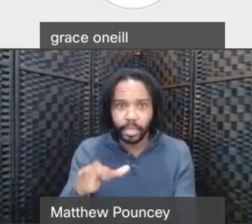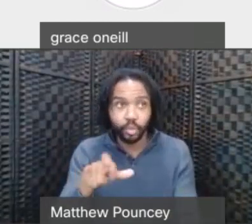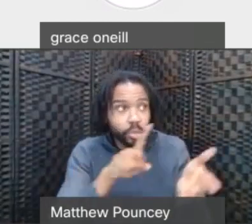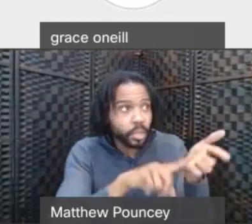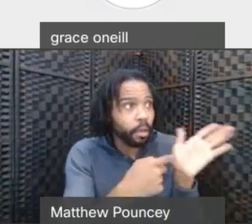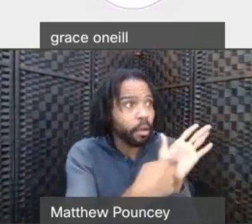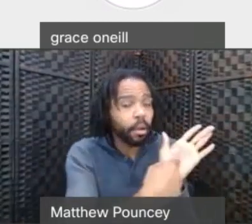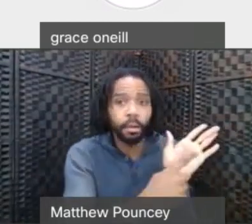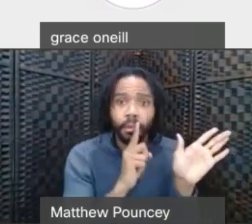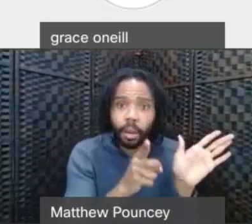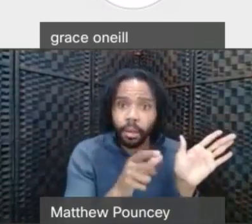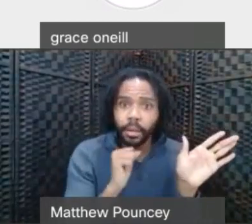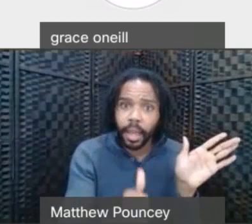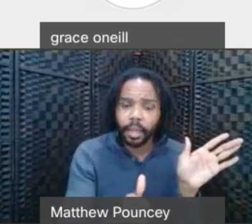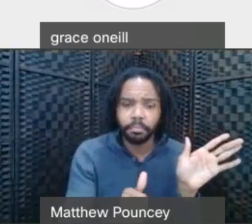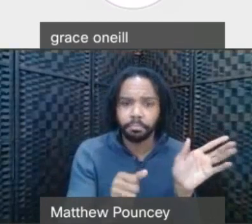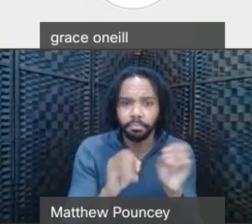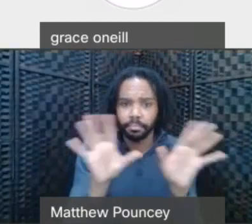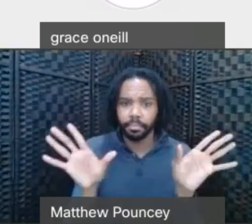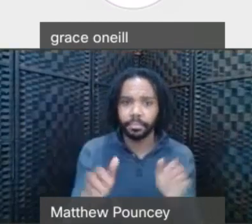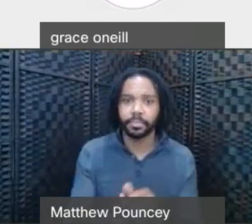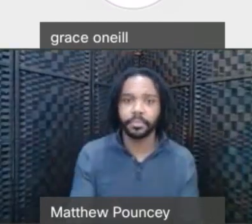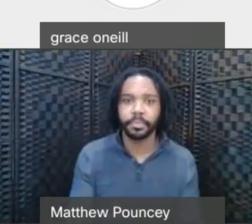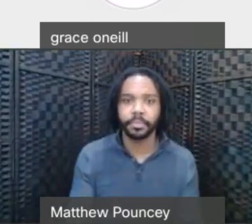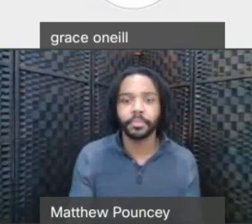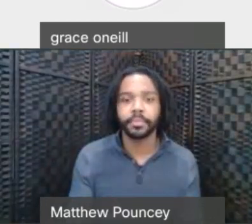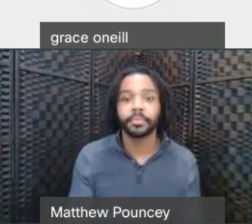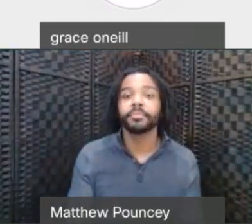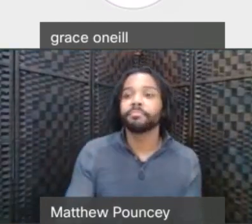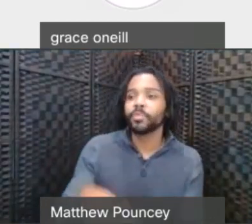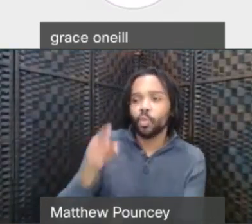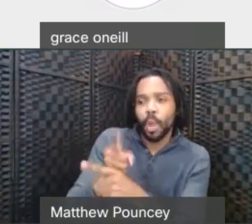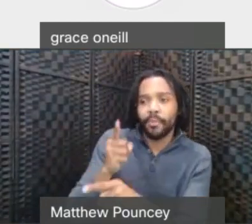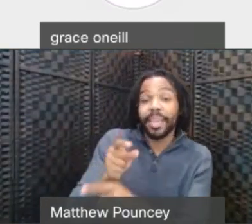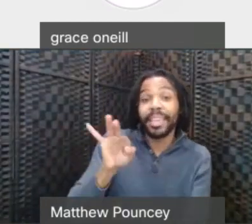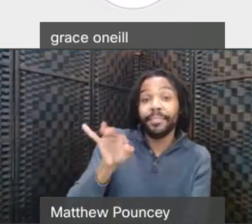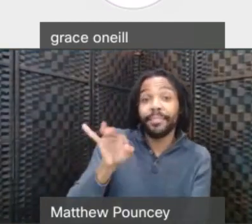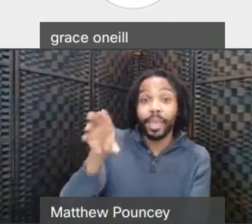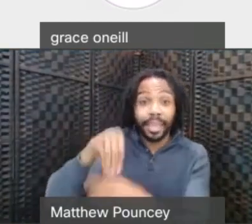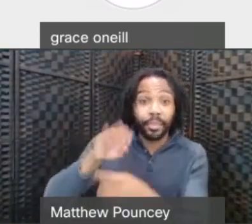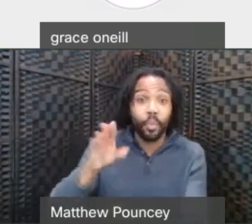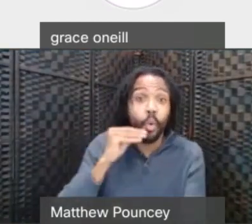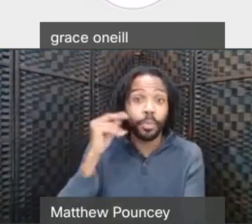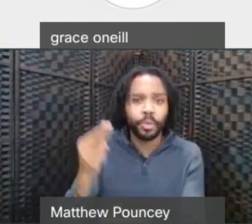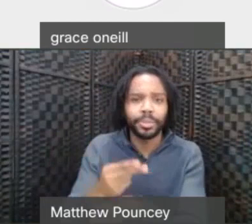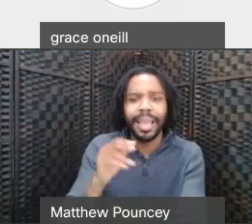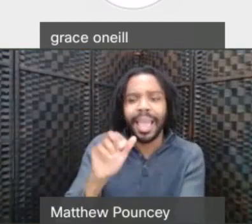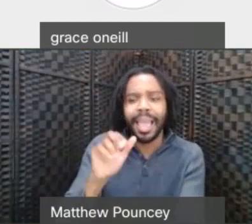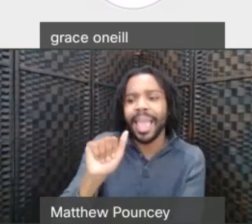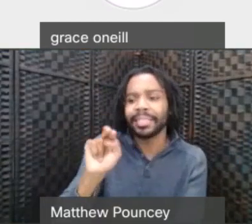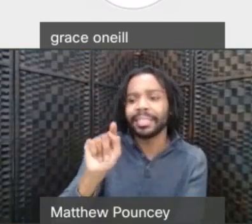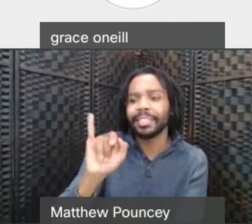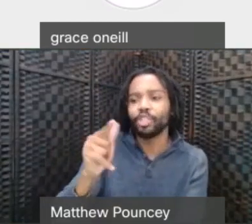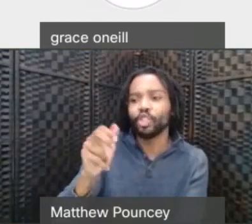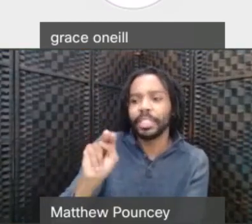positive test result. Is that? So that's correct. So if you're using an at-home antigen test kit, a positive test is